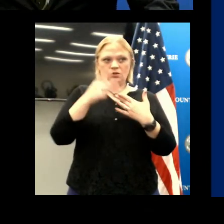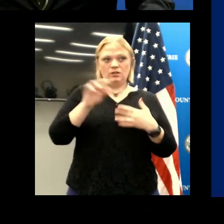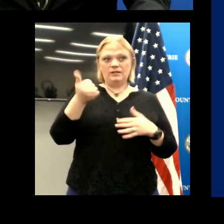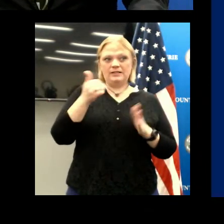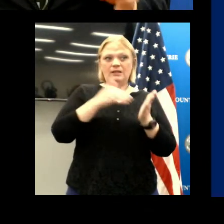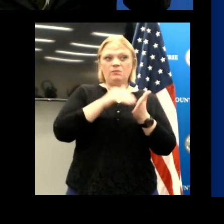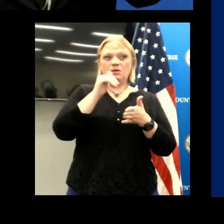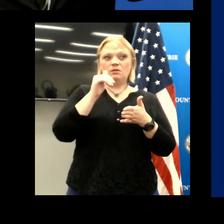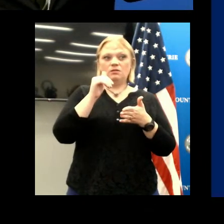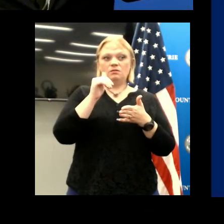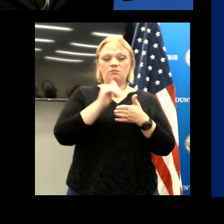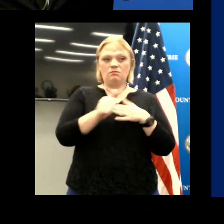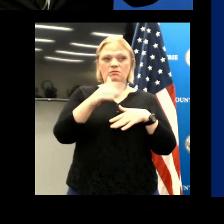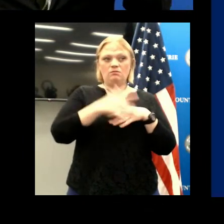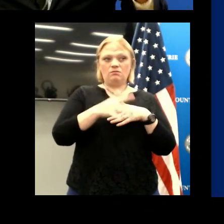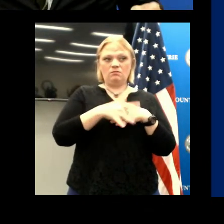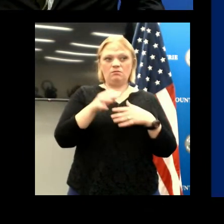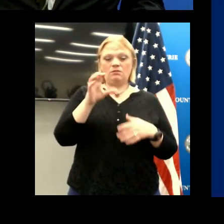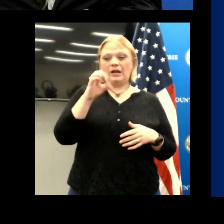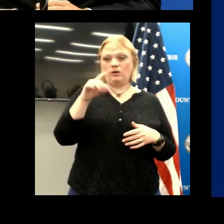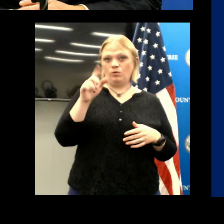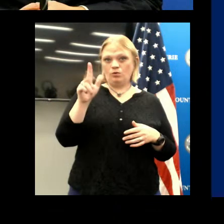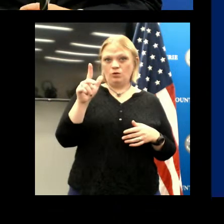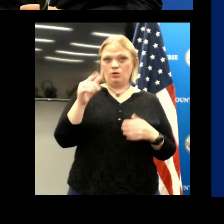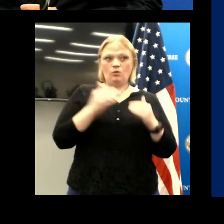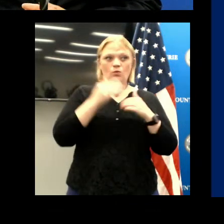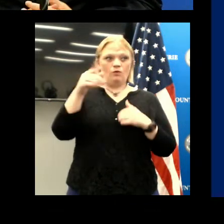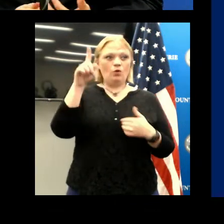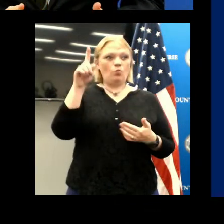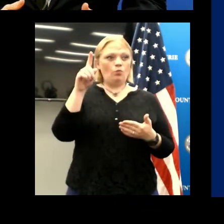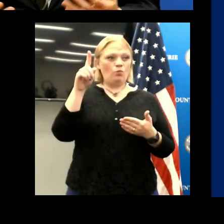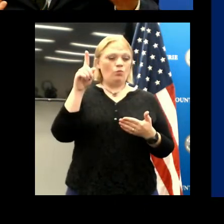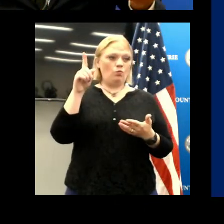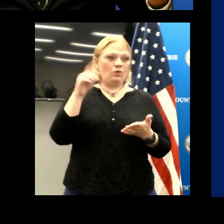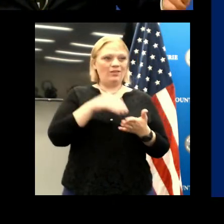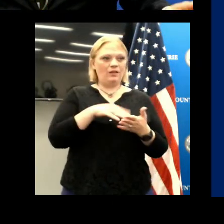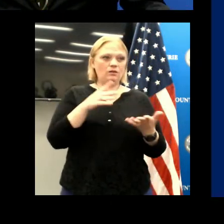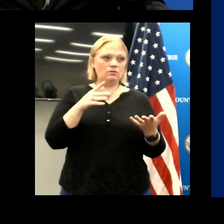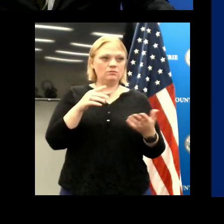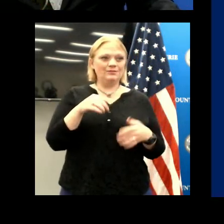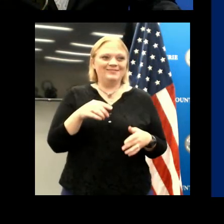is available as of October 23rd. More than 1,600, or actually